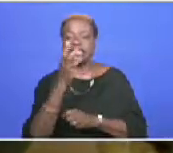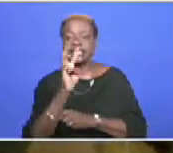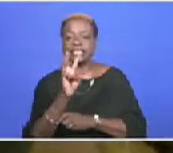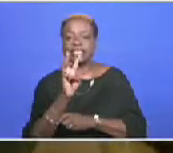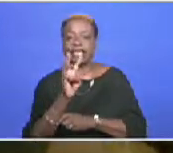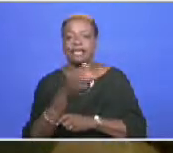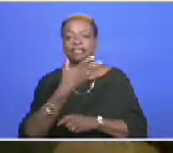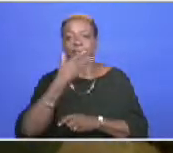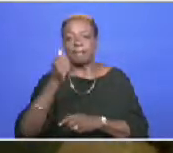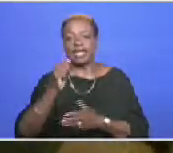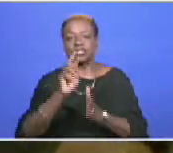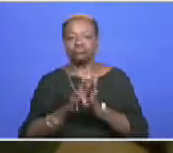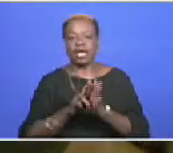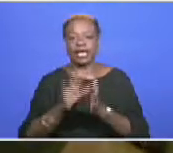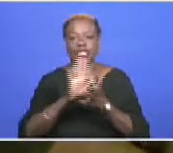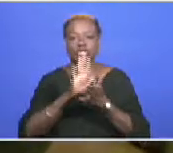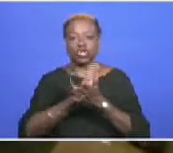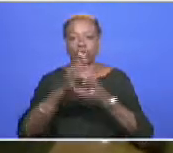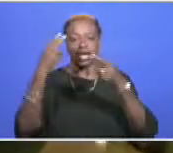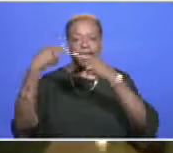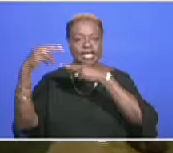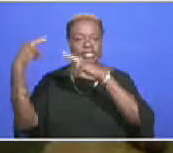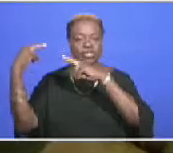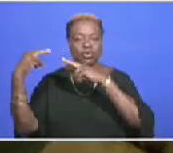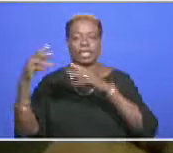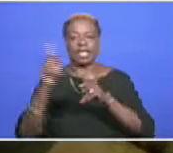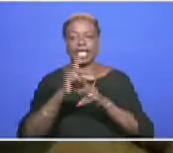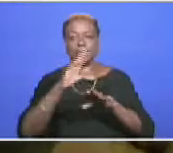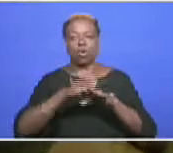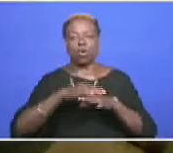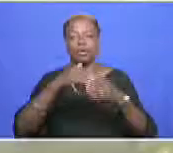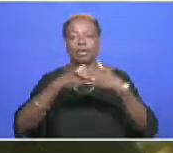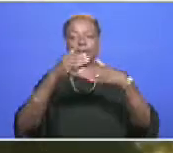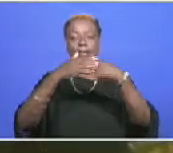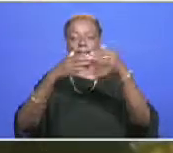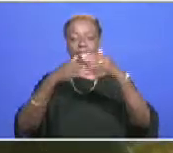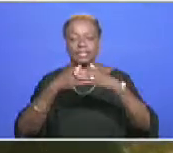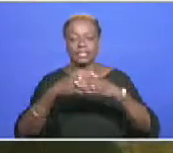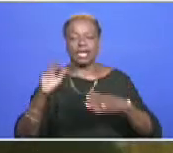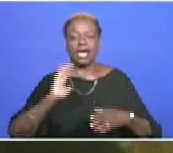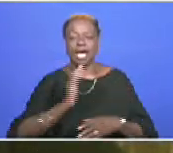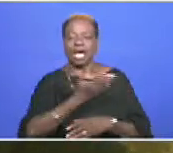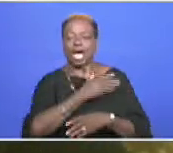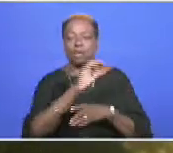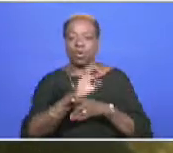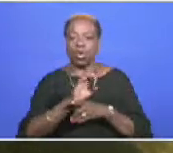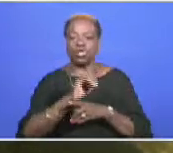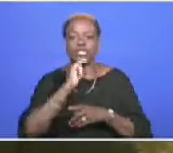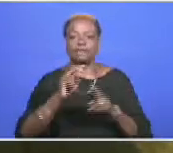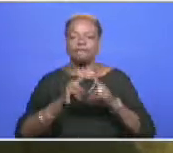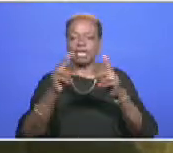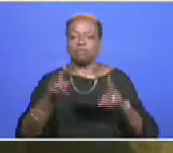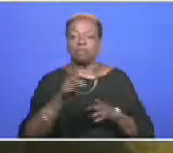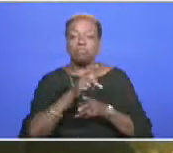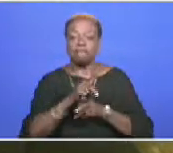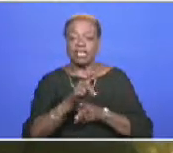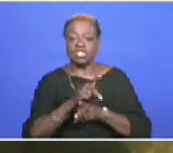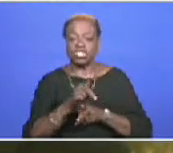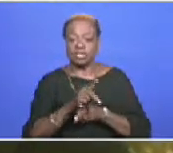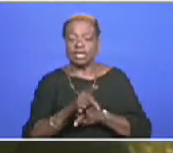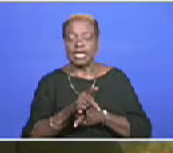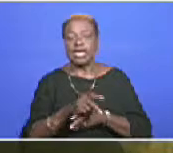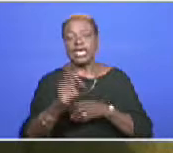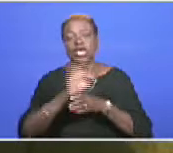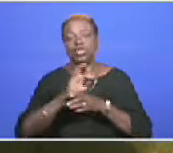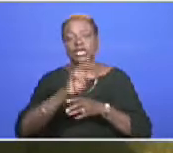in school history. And, we're just going to keep on building on it. We can have even better team next year, believe it or not. Our coach, he is so professional. He coached in the NBA as